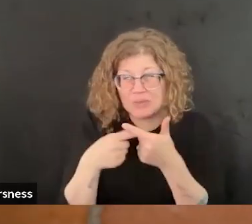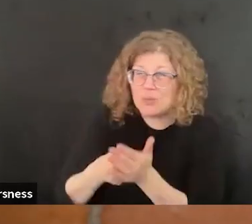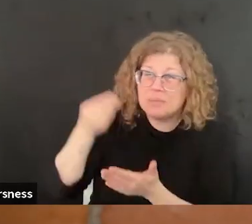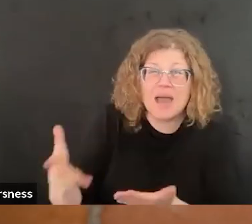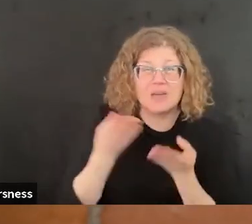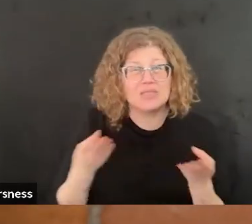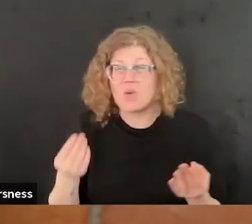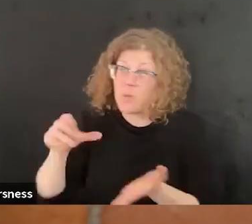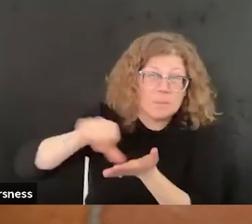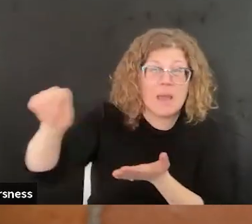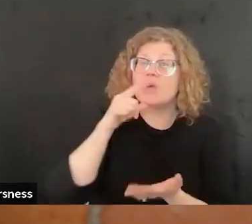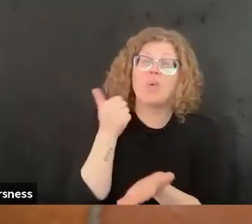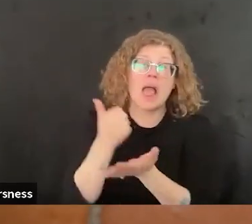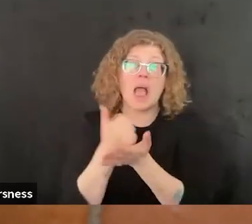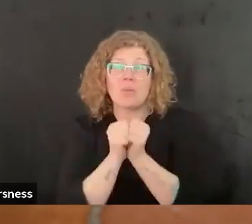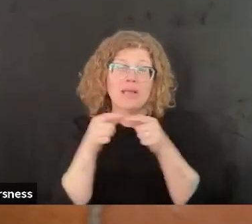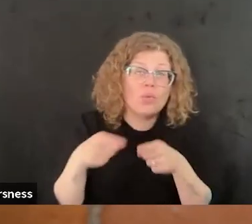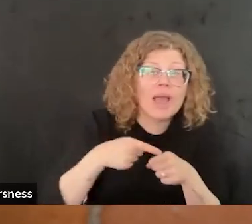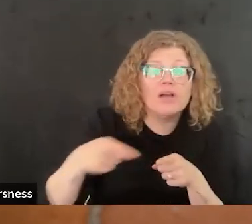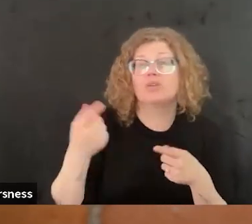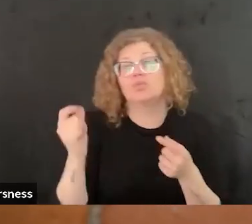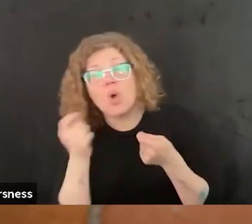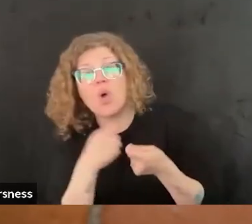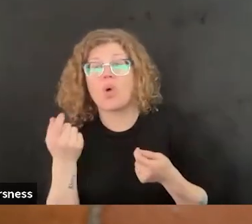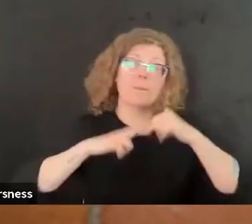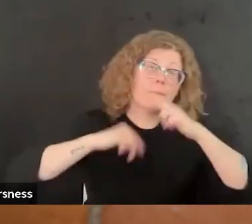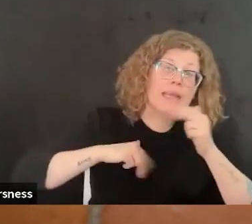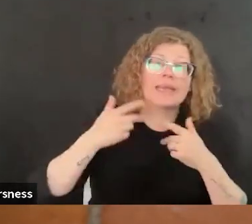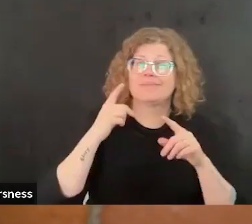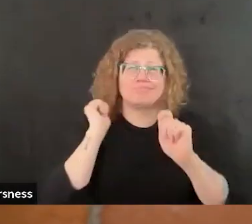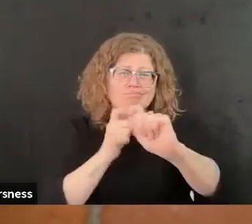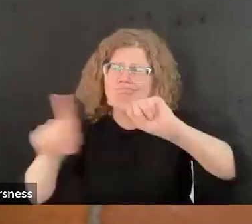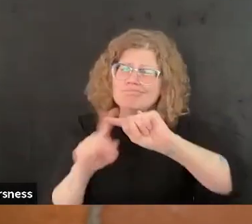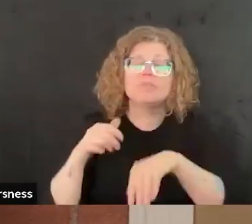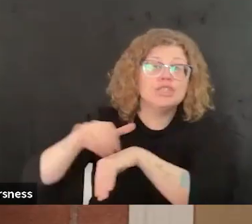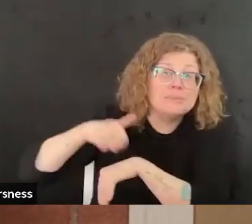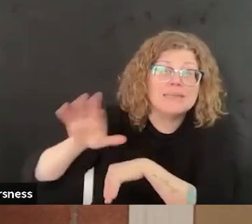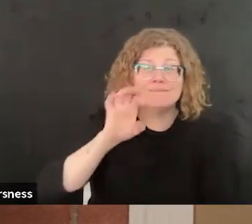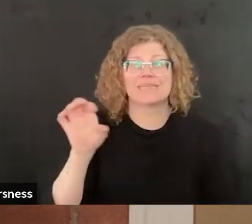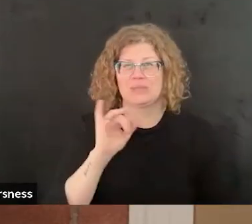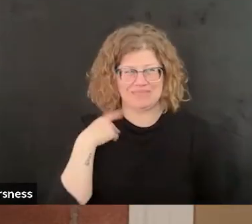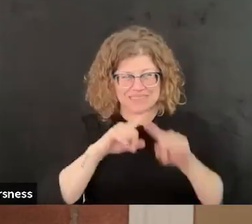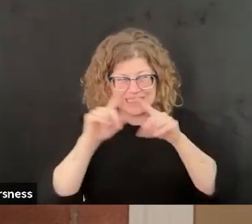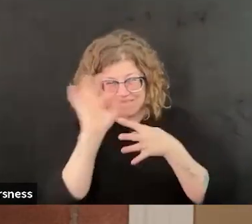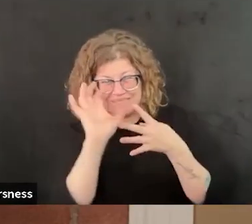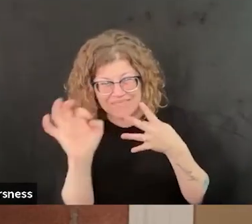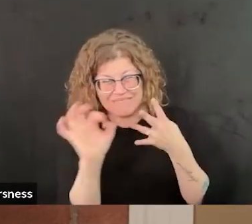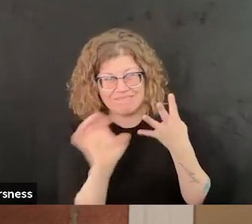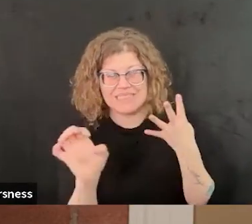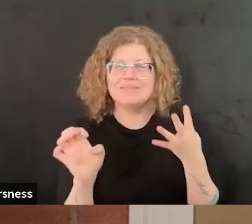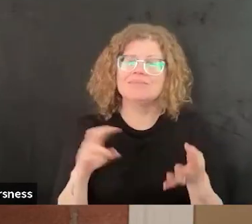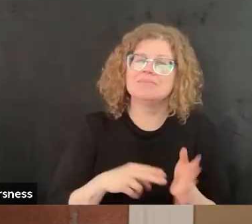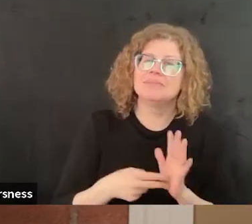all of your materials, to pay your fabricators, to pay any shipping costs during that time. So often the biggest chunks